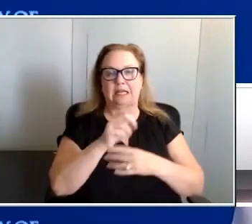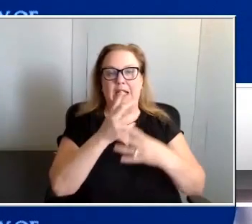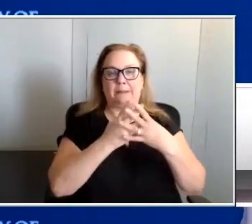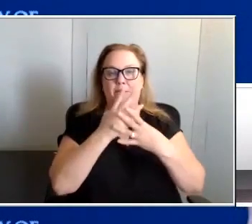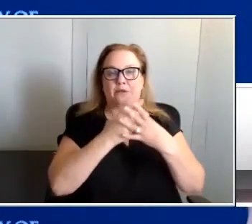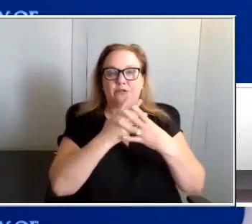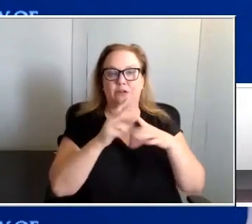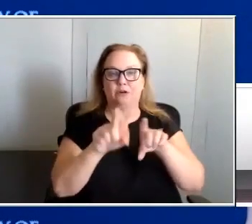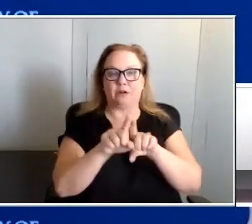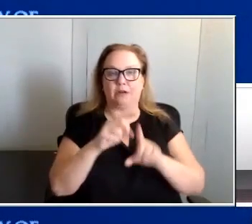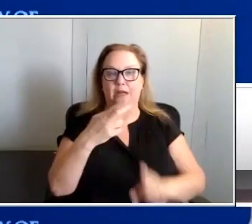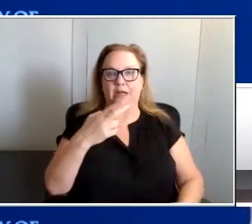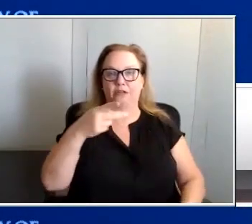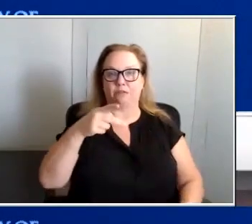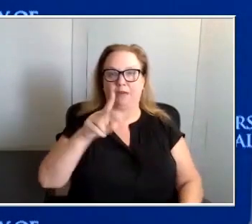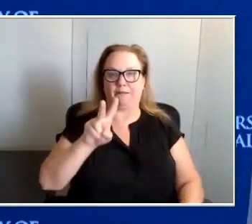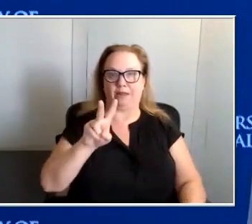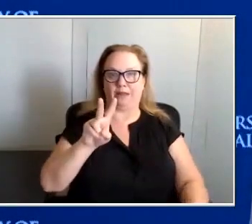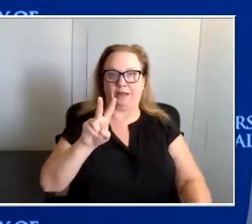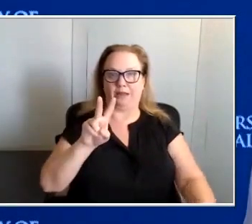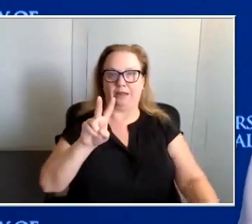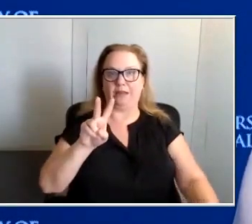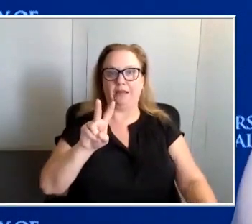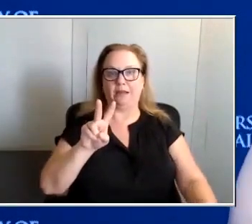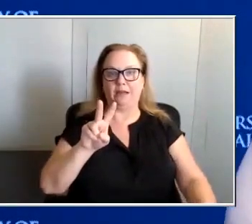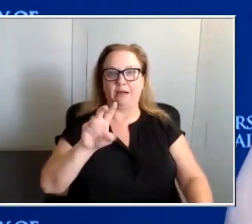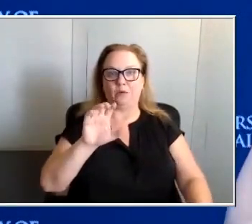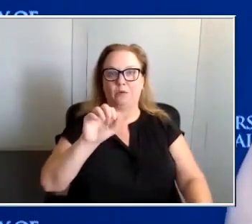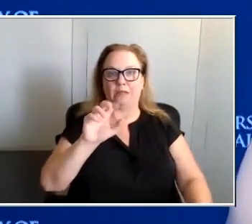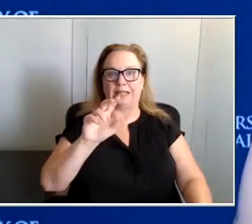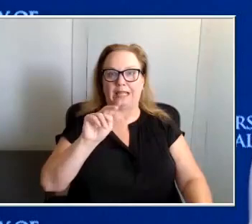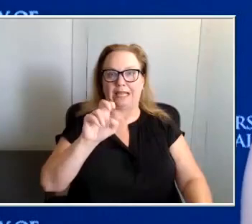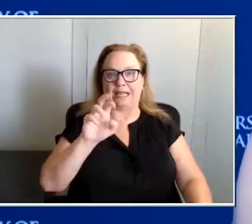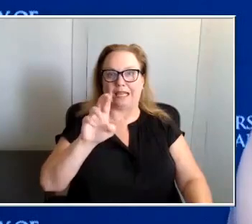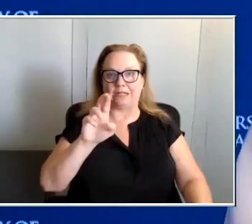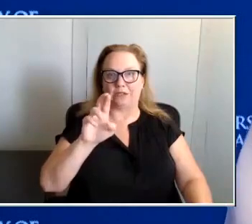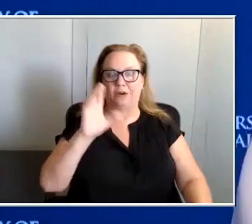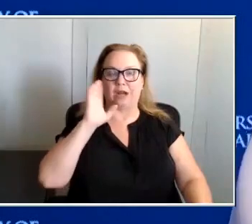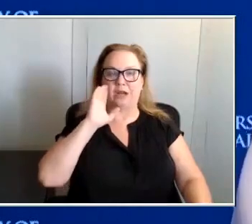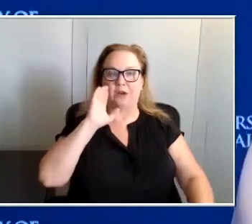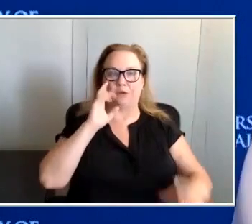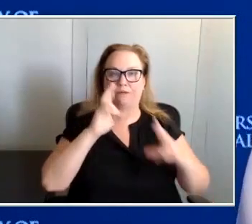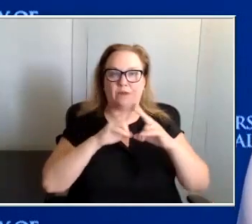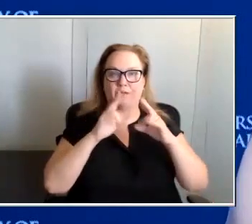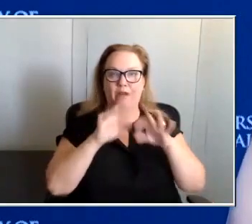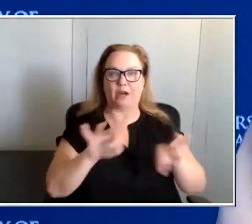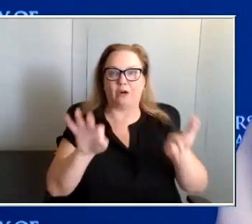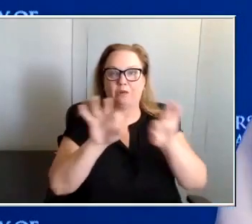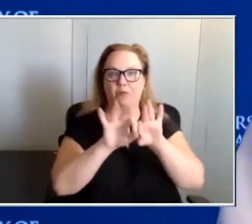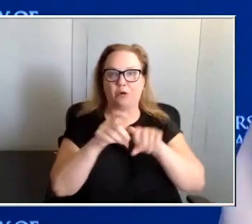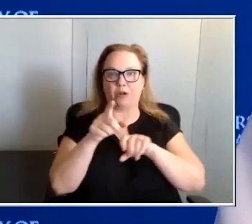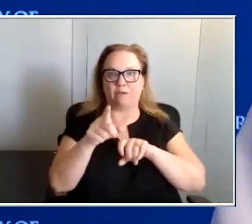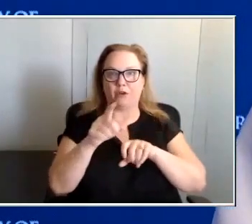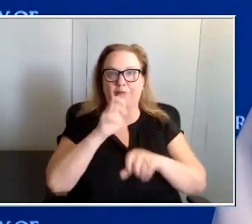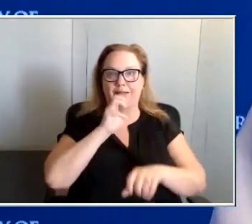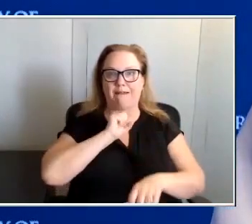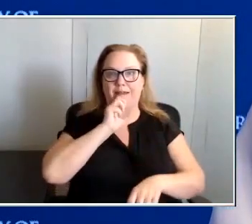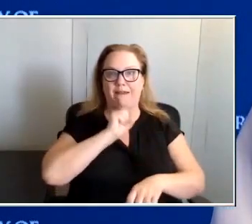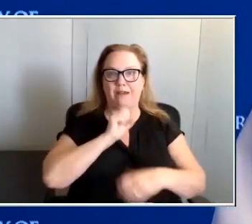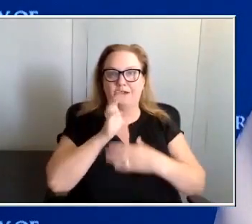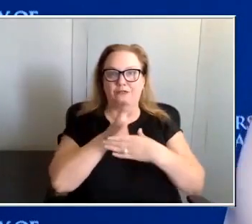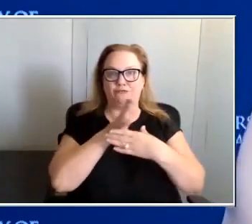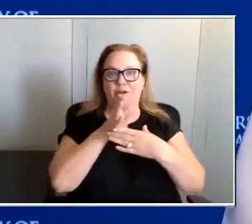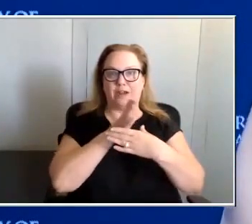about HPV in there as well with cancer. Certainly, I know it is very important that if you are of that age and in those, for